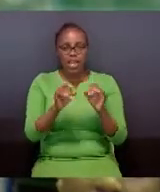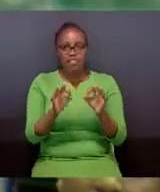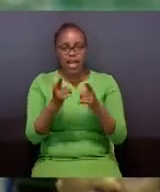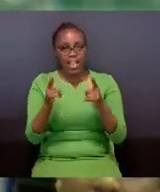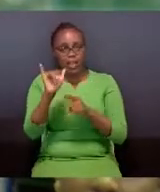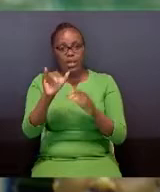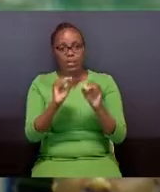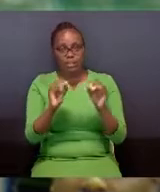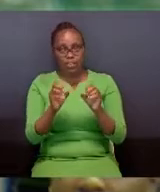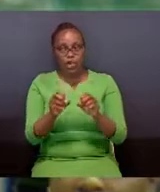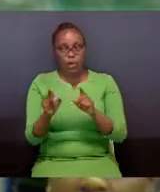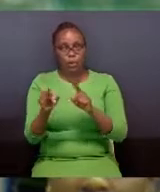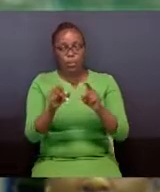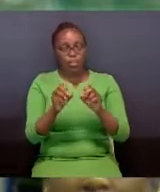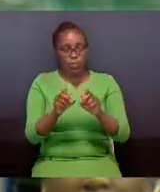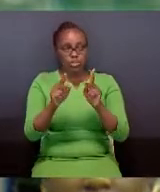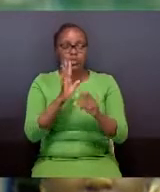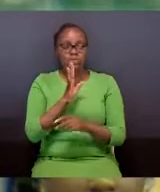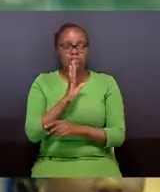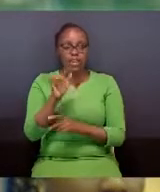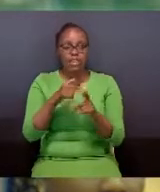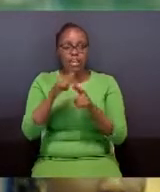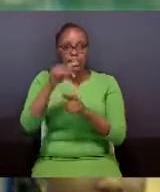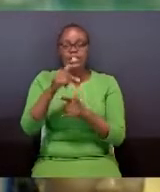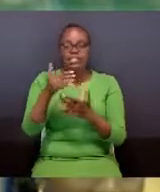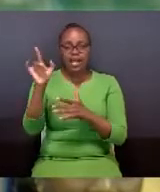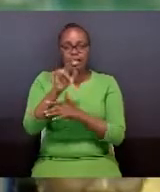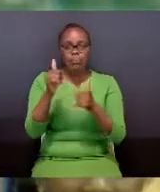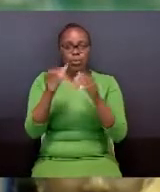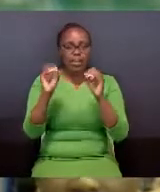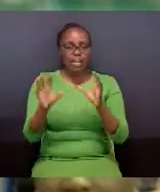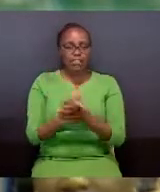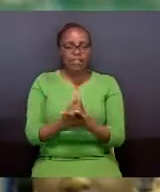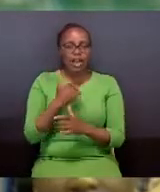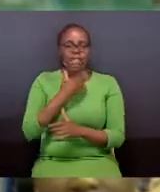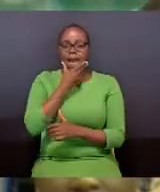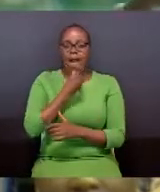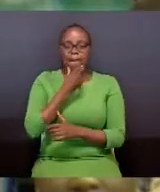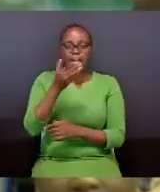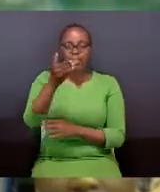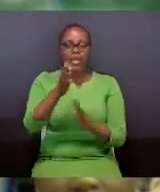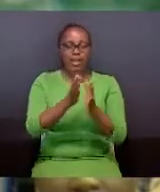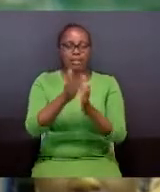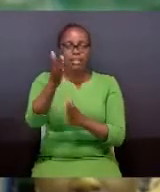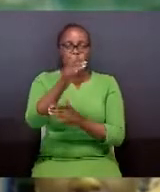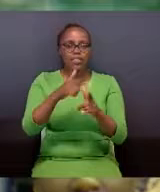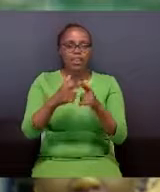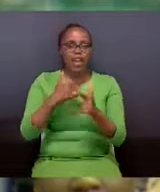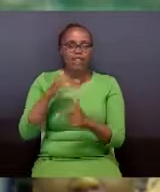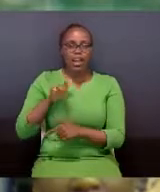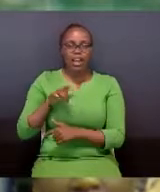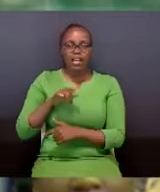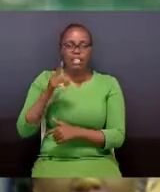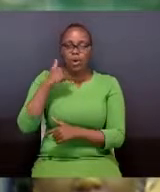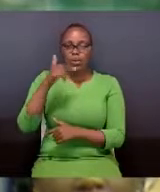them the chance to speak, this day won't end well. So there's a gentleman here in the front, and there's a lady